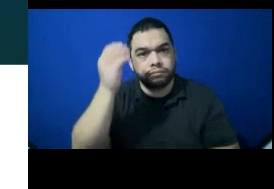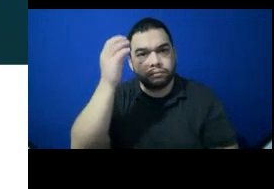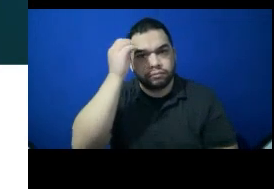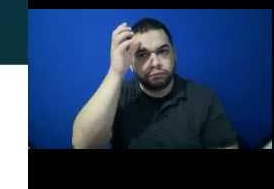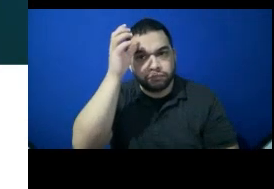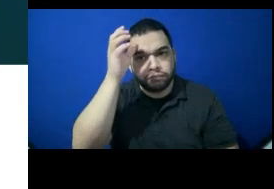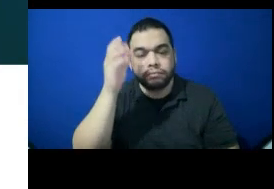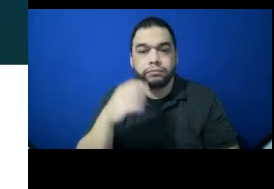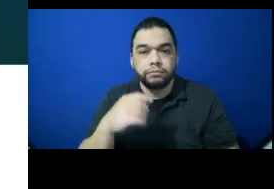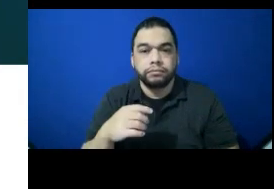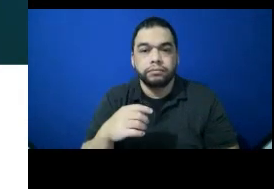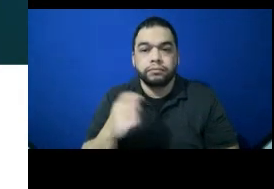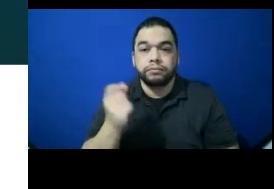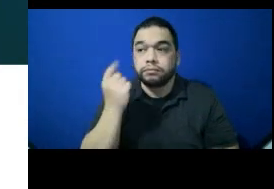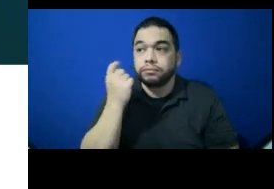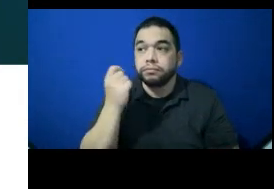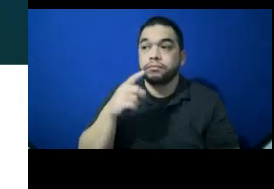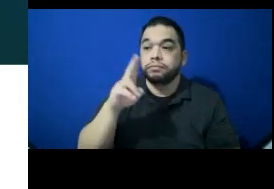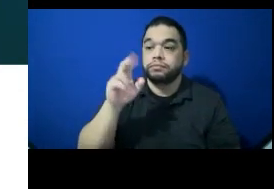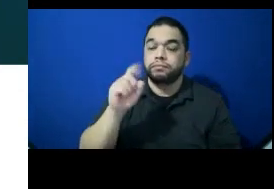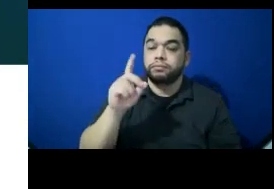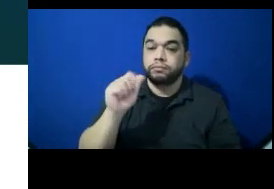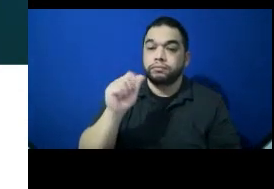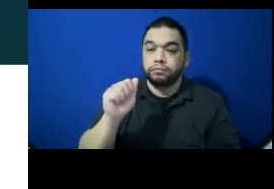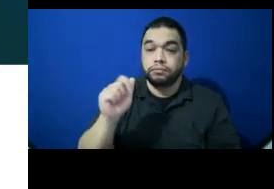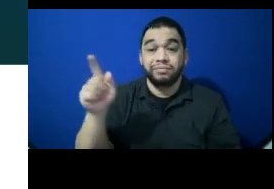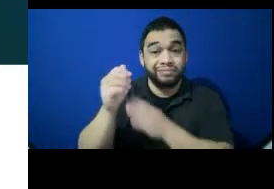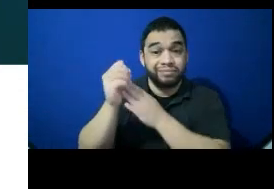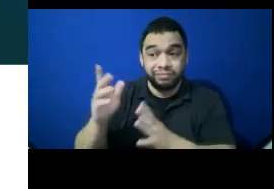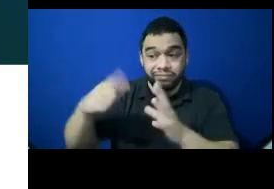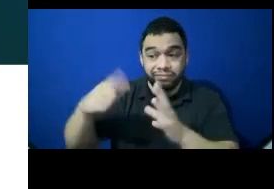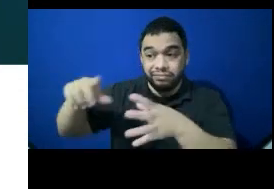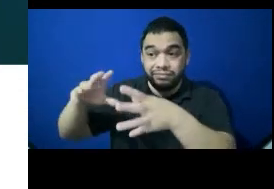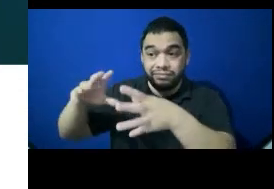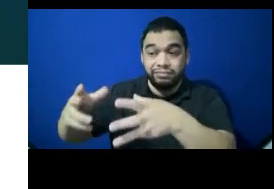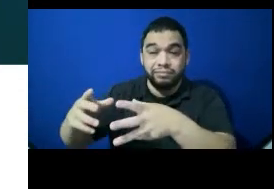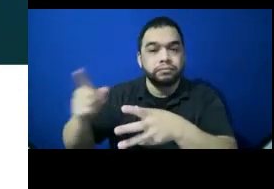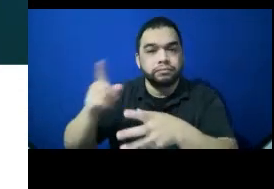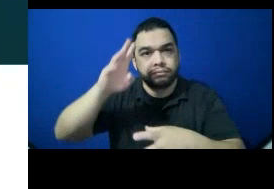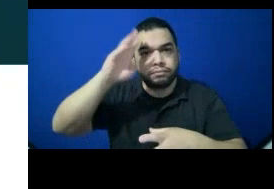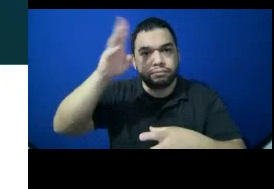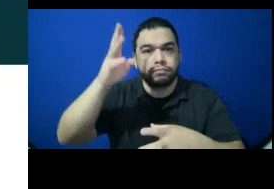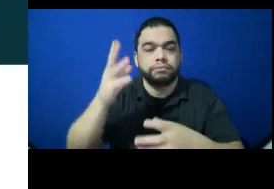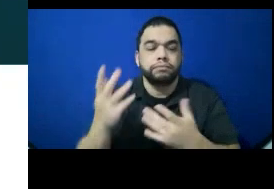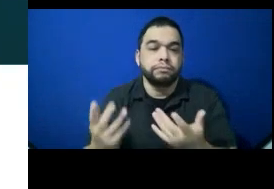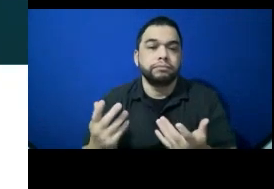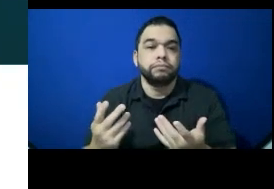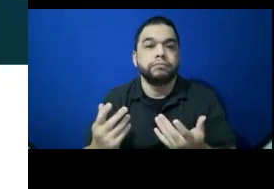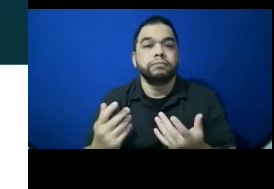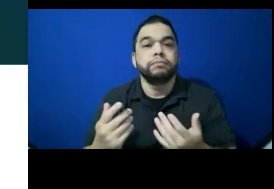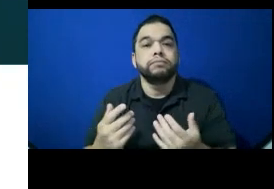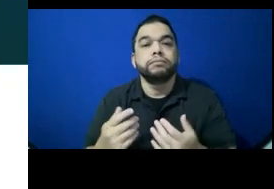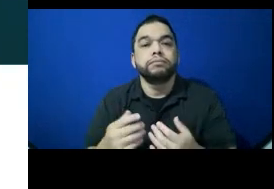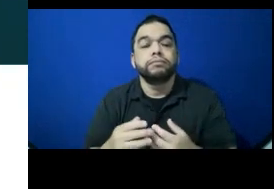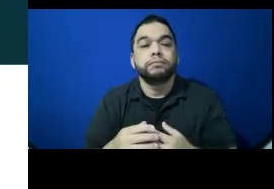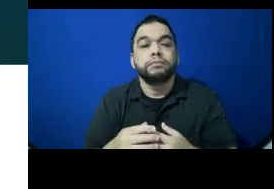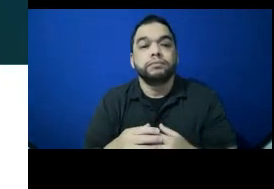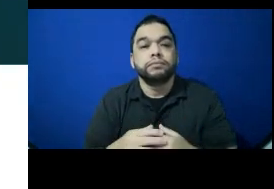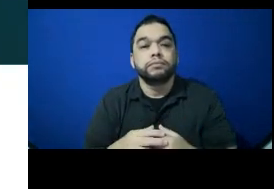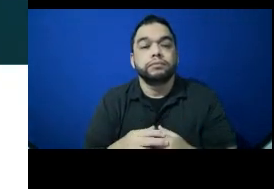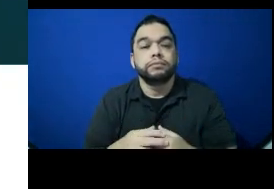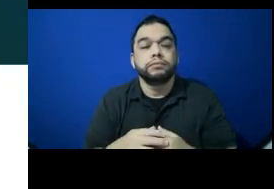the programs in the Caribbean region that make up the steering committee of our Caribbean Climate Hub, because